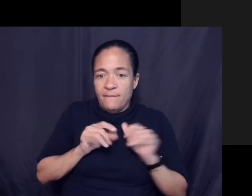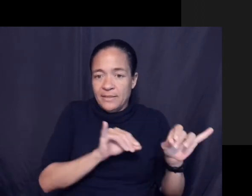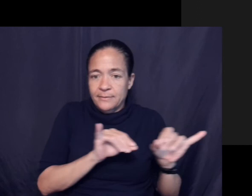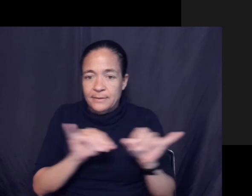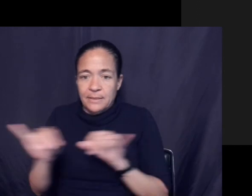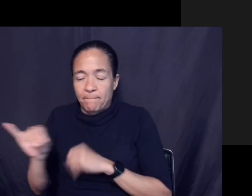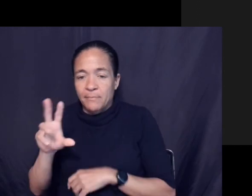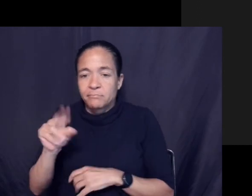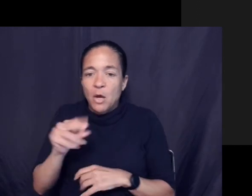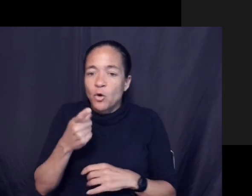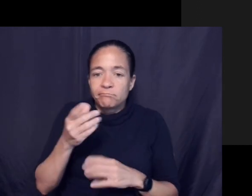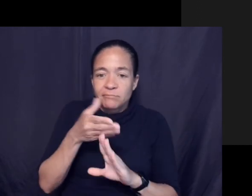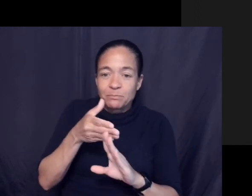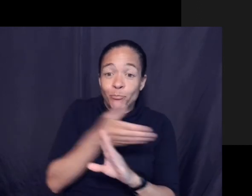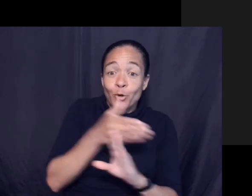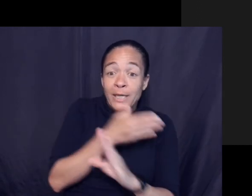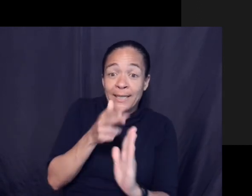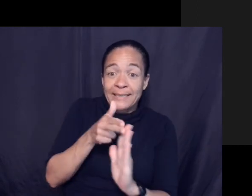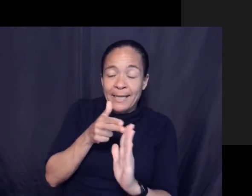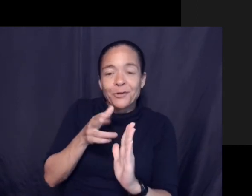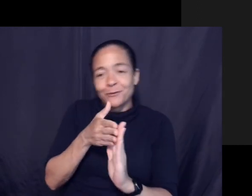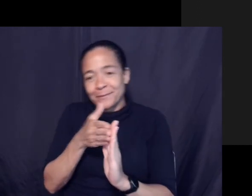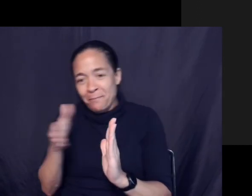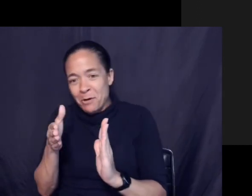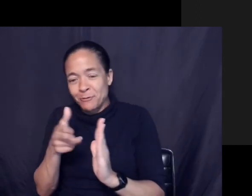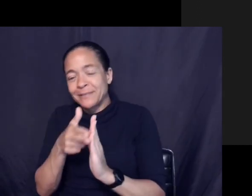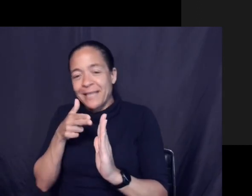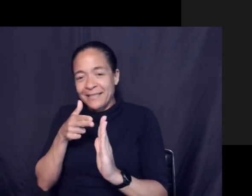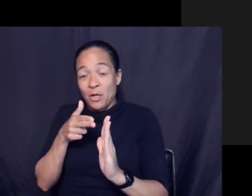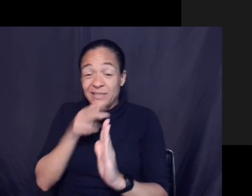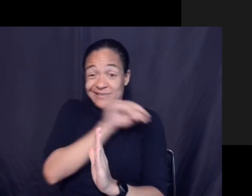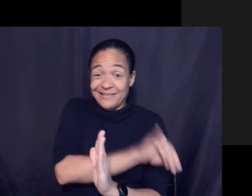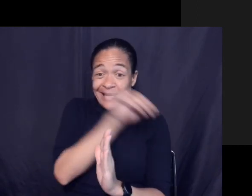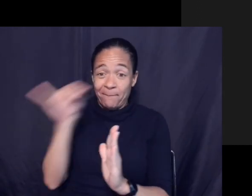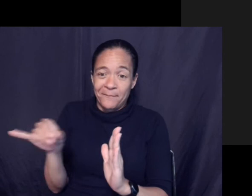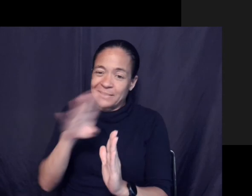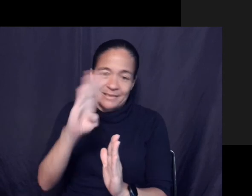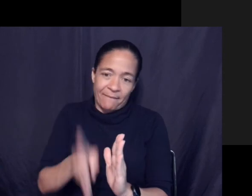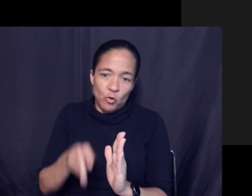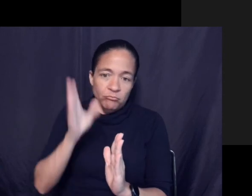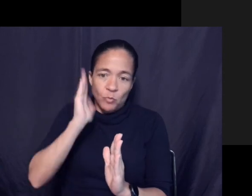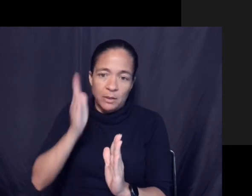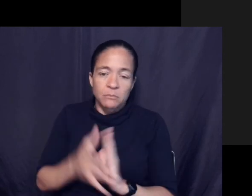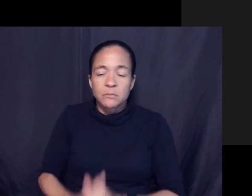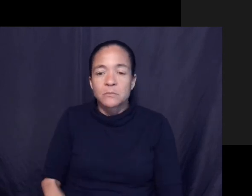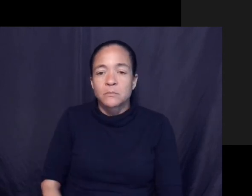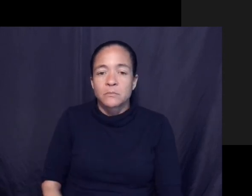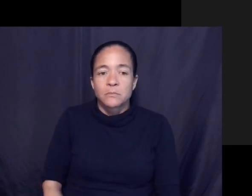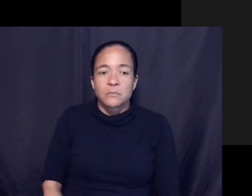like pre-diagnosis, post-diagnosis, and things will never be the same.